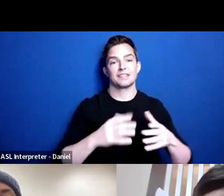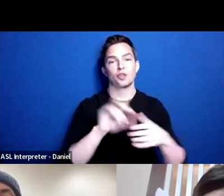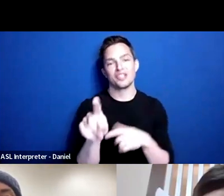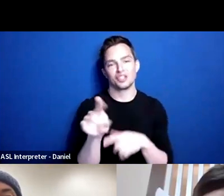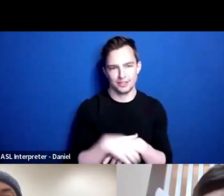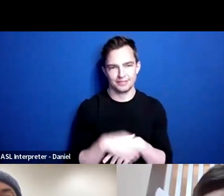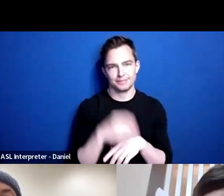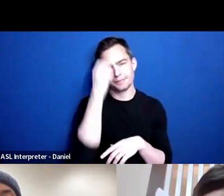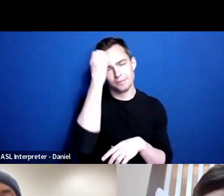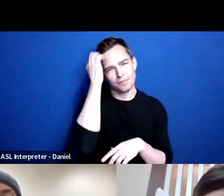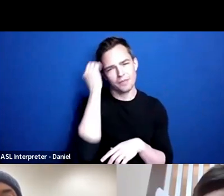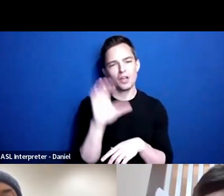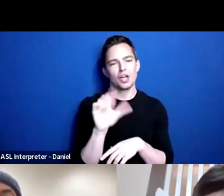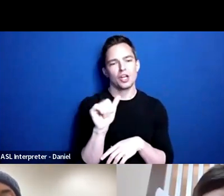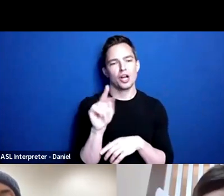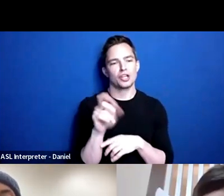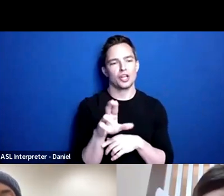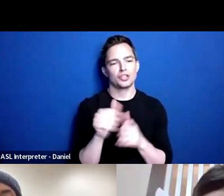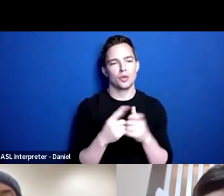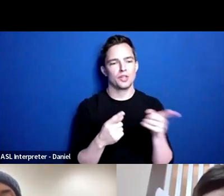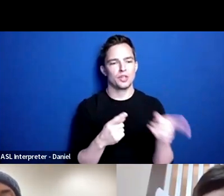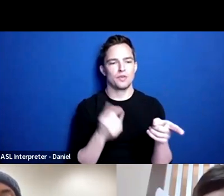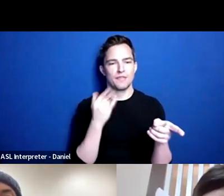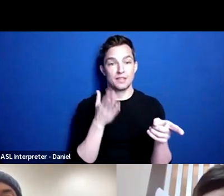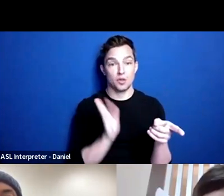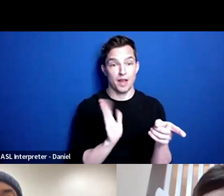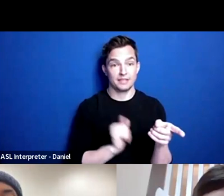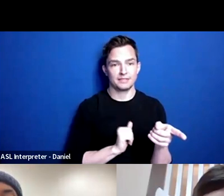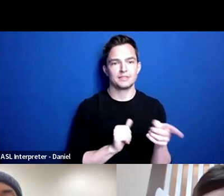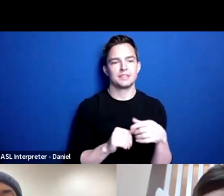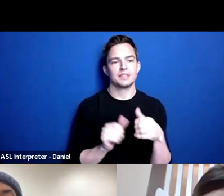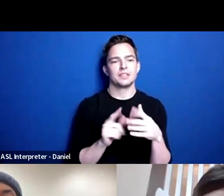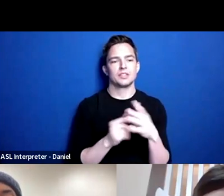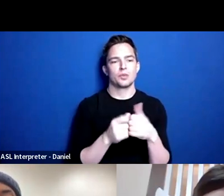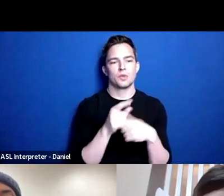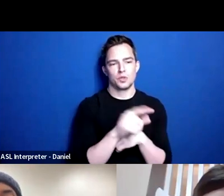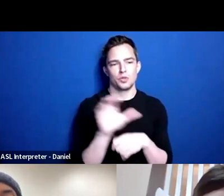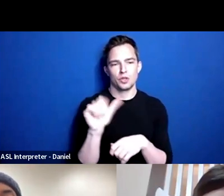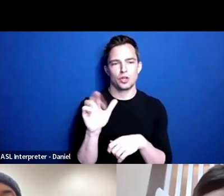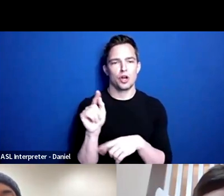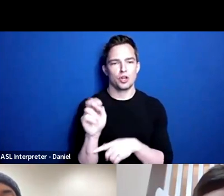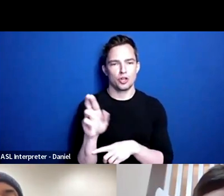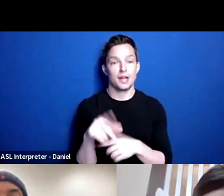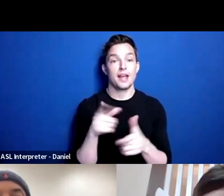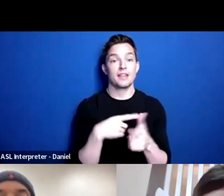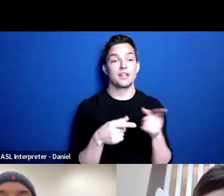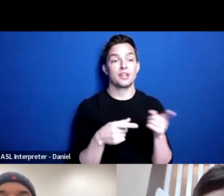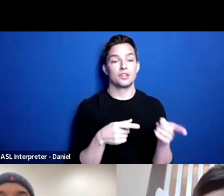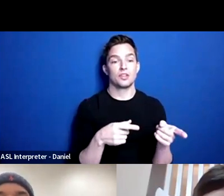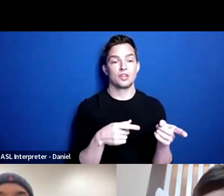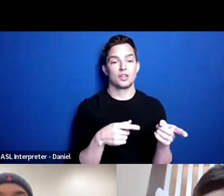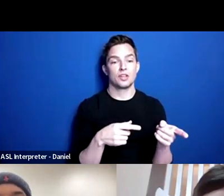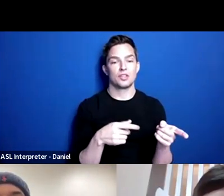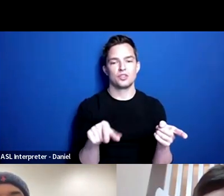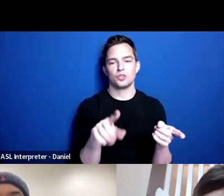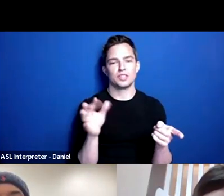question, Carter, I'm gonna start with you, if that's okay. I'm gonna start this question off with you, and then you all can decide how you